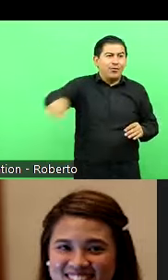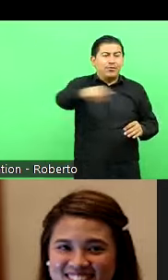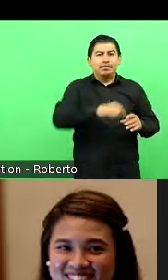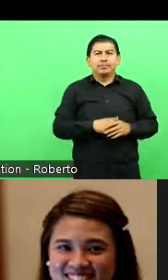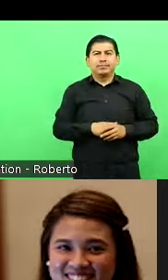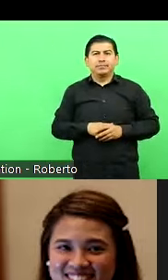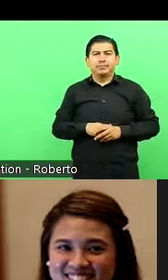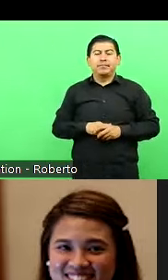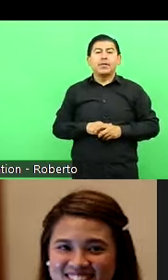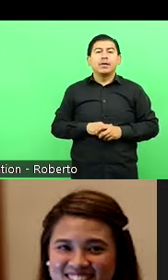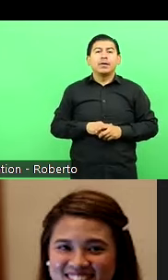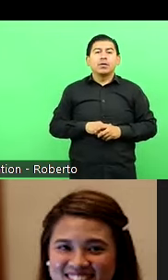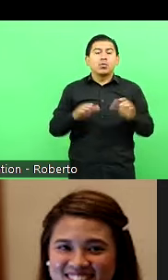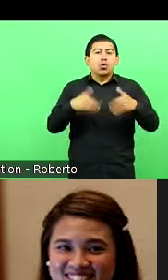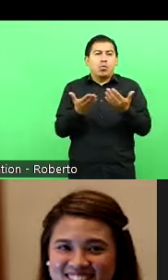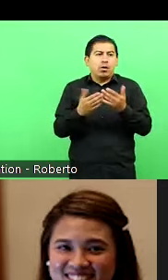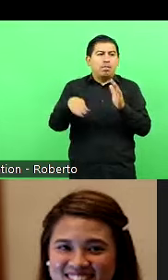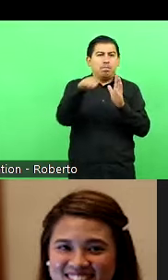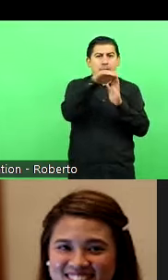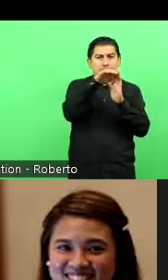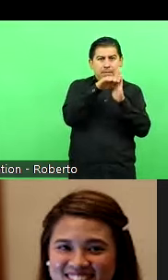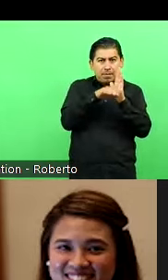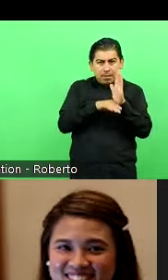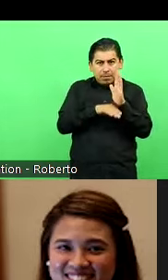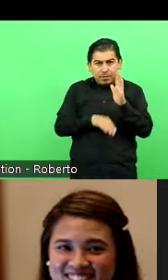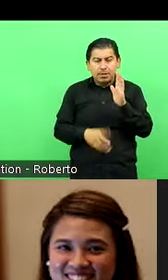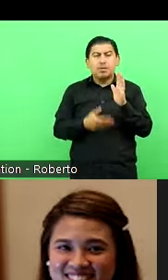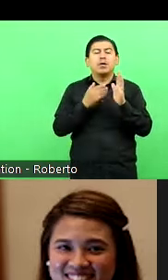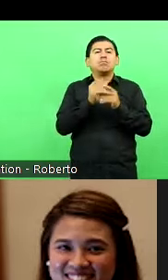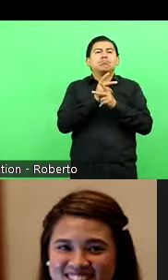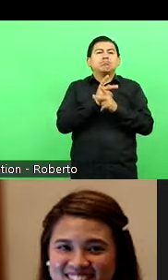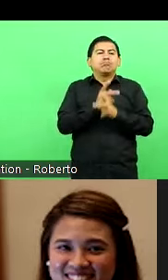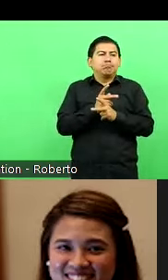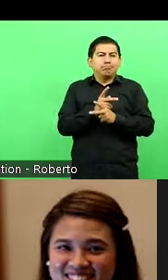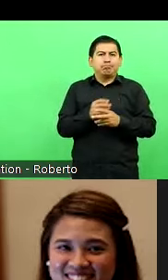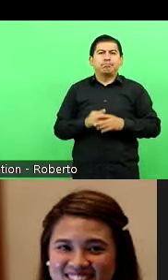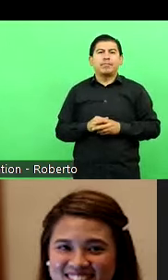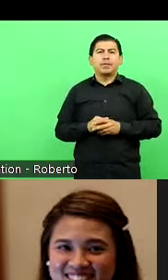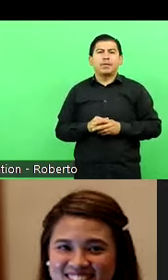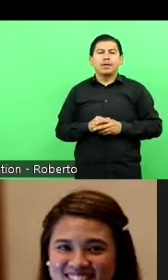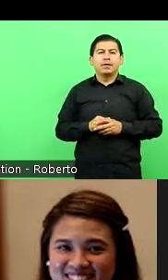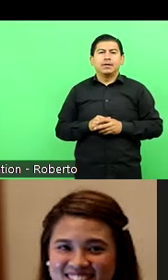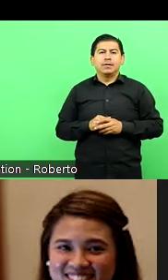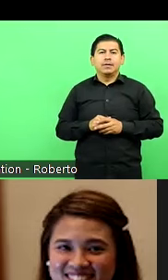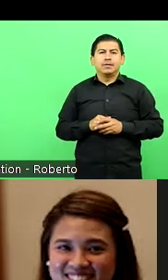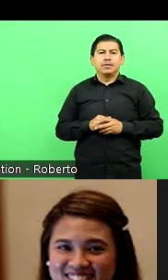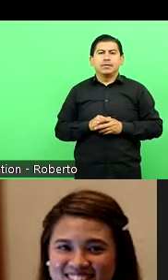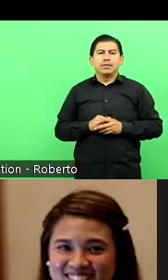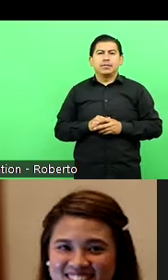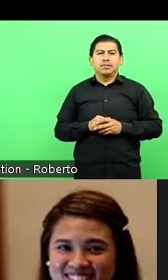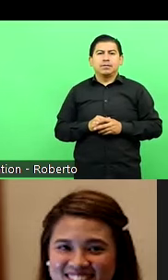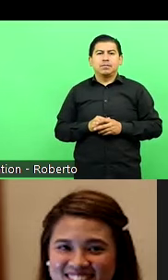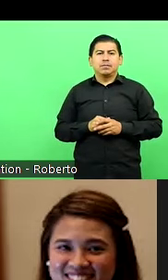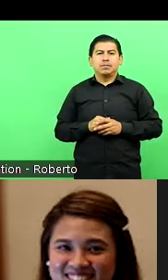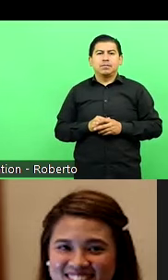protection mechanisms or abuse awareness trainings for children with disabilities to protect them against